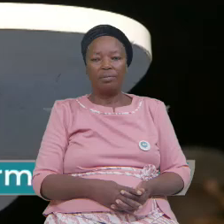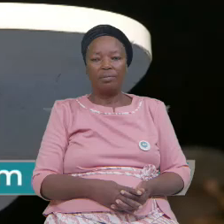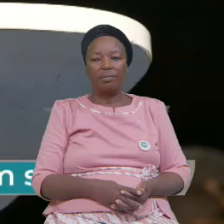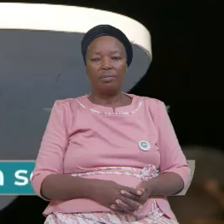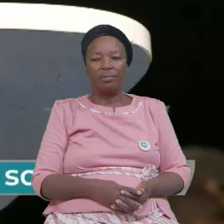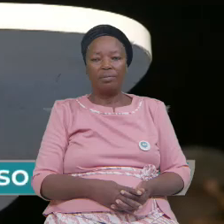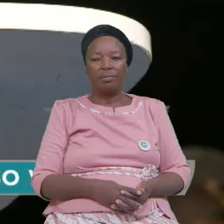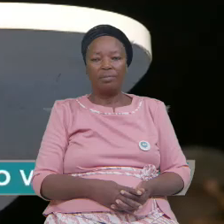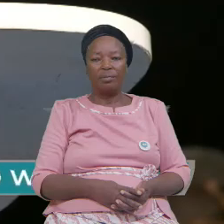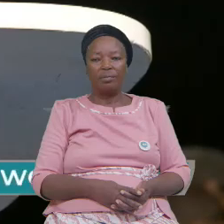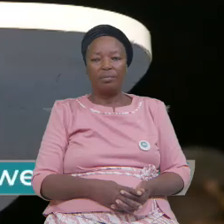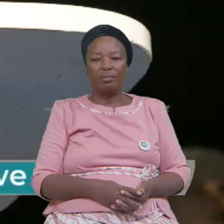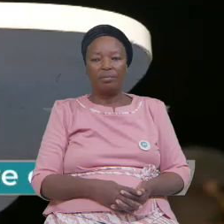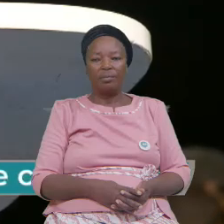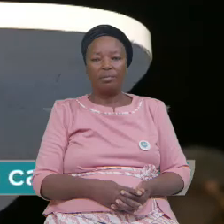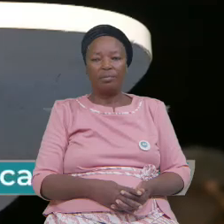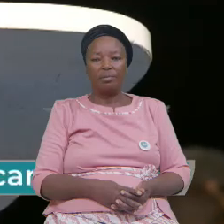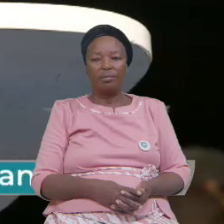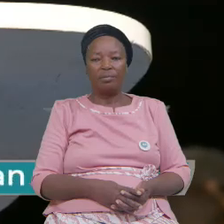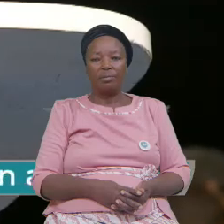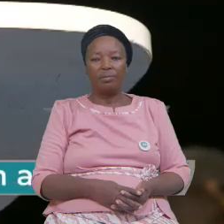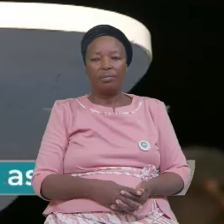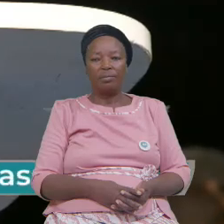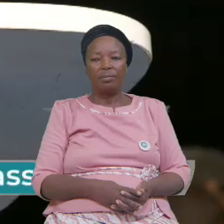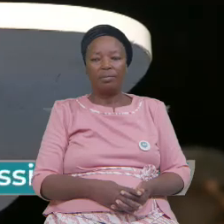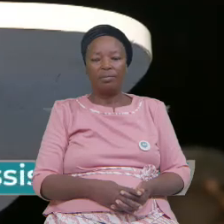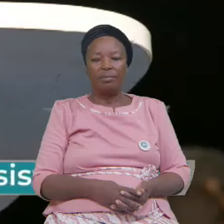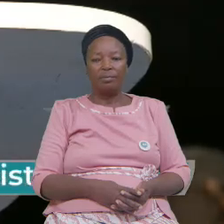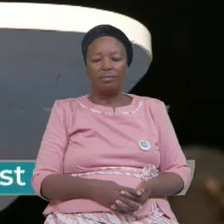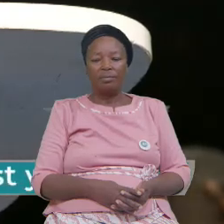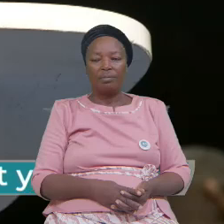Let's go to every corner of the crusade ground.